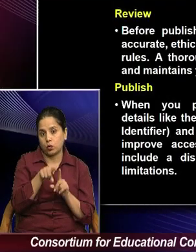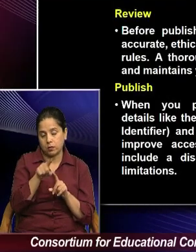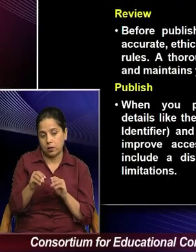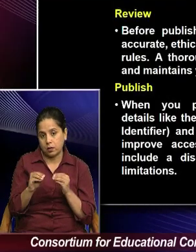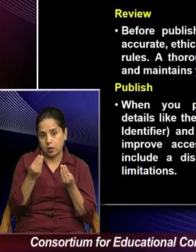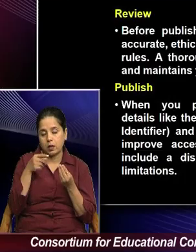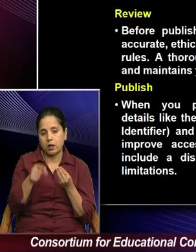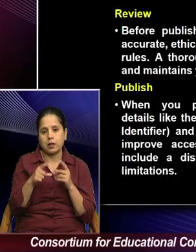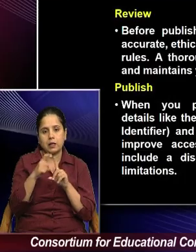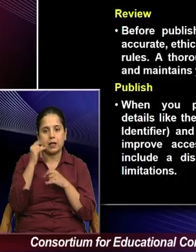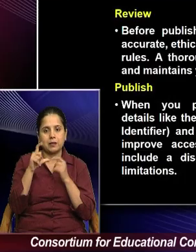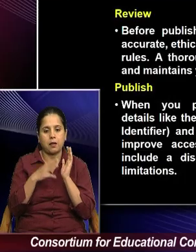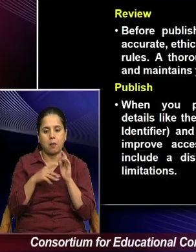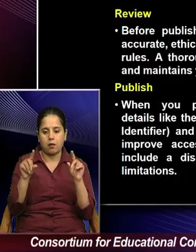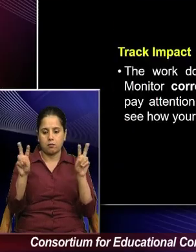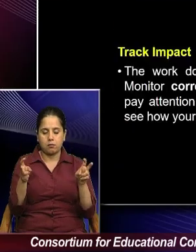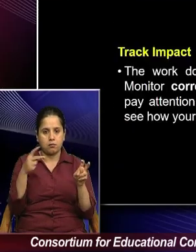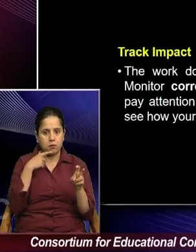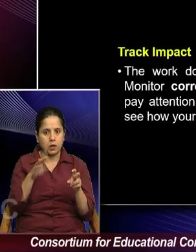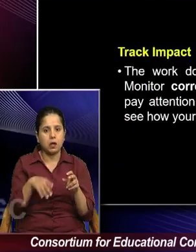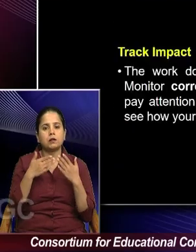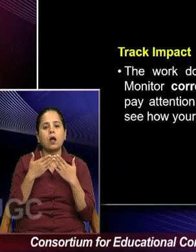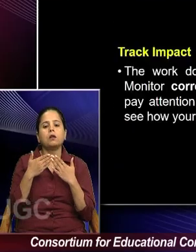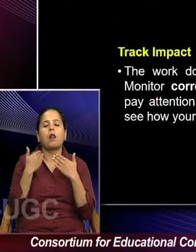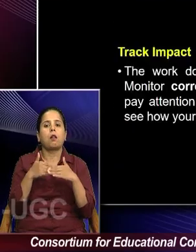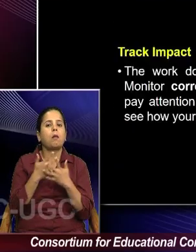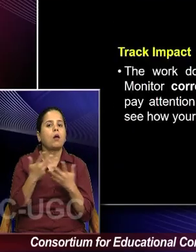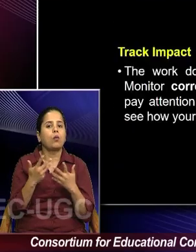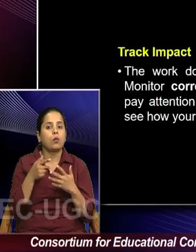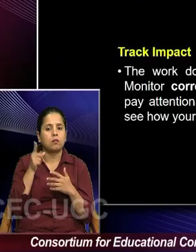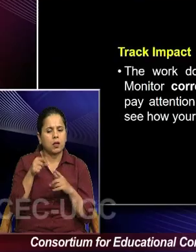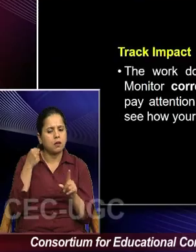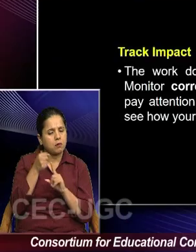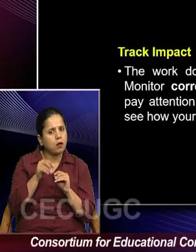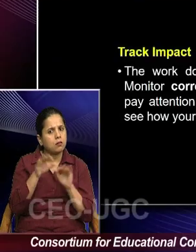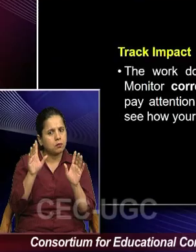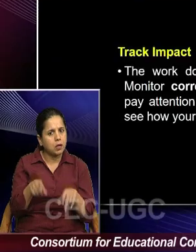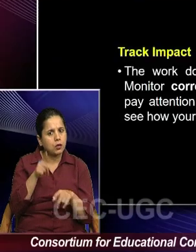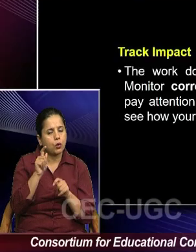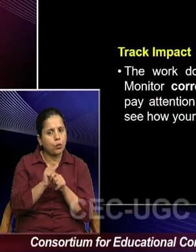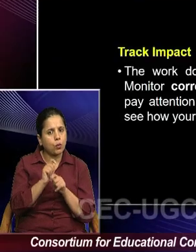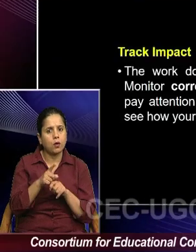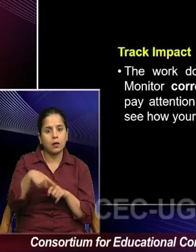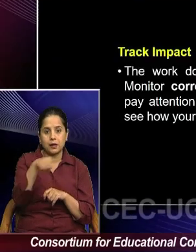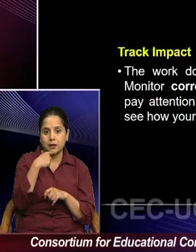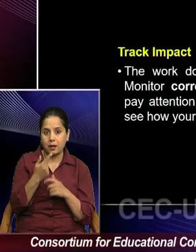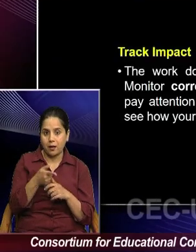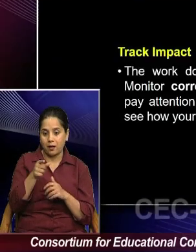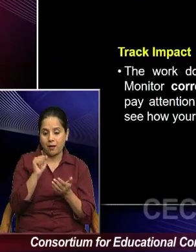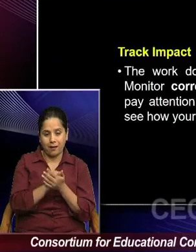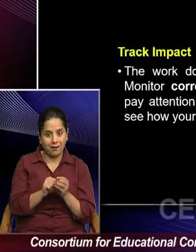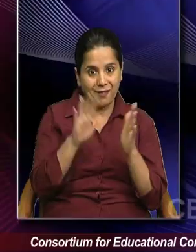a disclaimer about the study's limitation. Track impact. The work does not end at